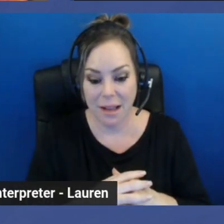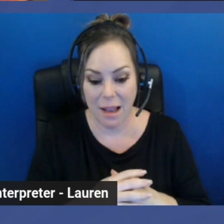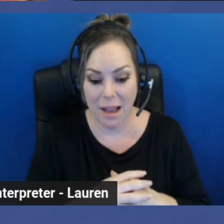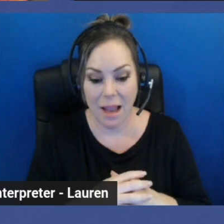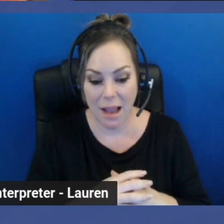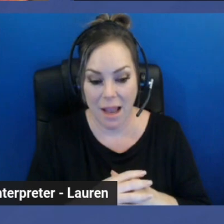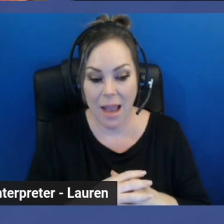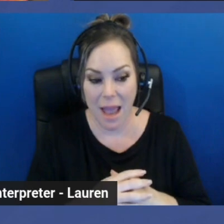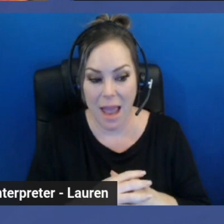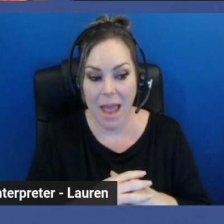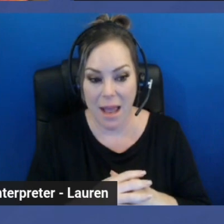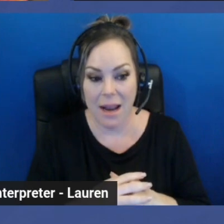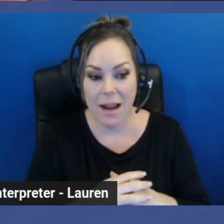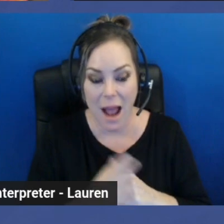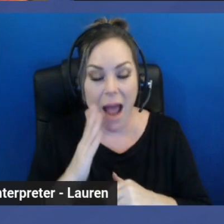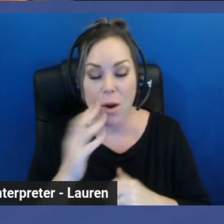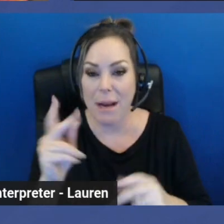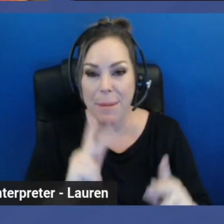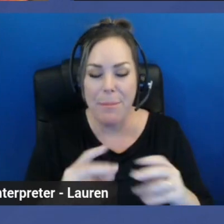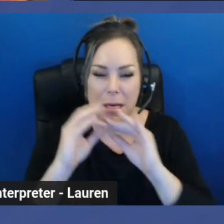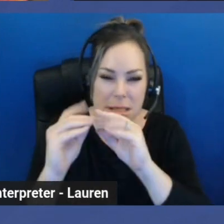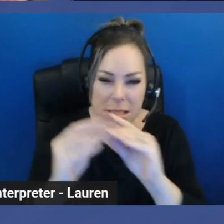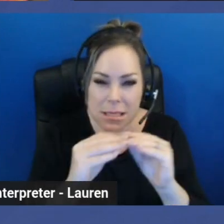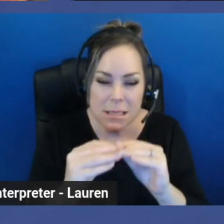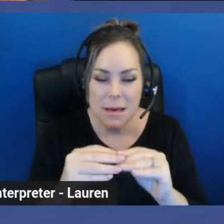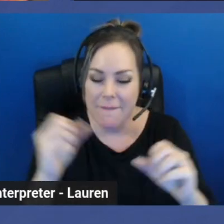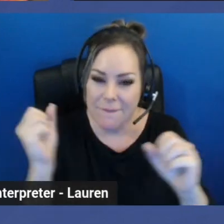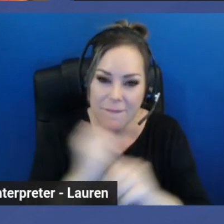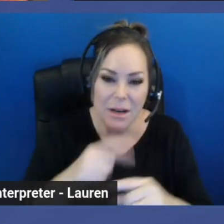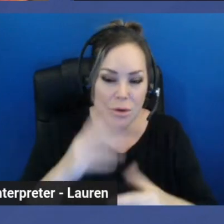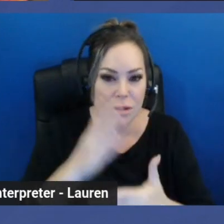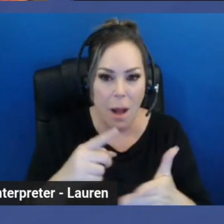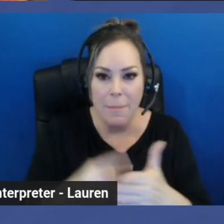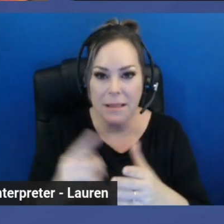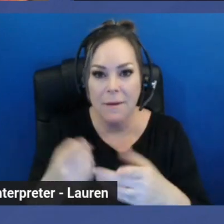those that are in the fight to try to put a stop to it.